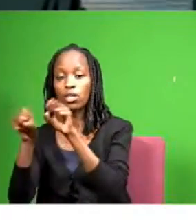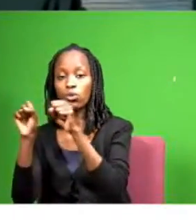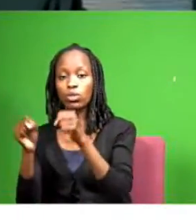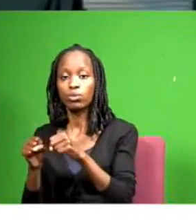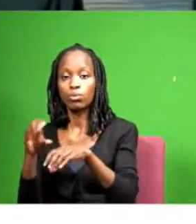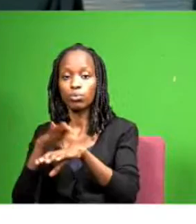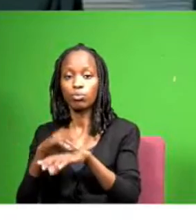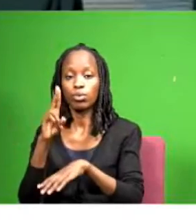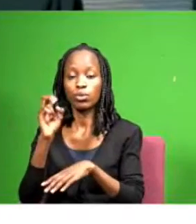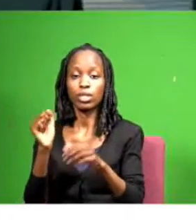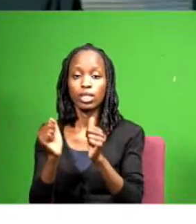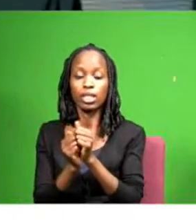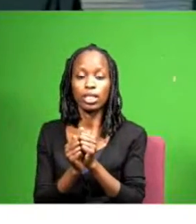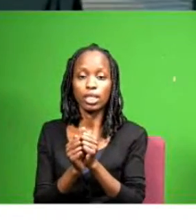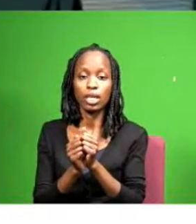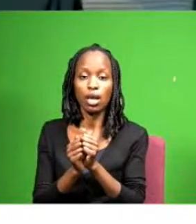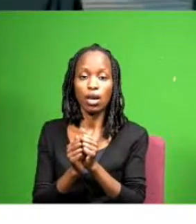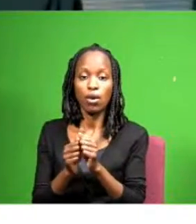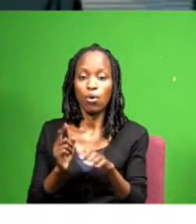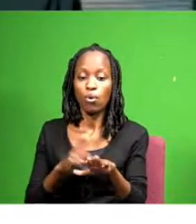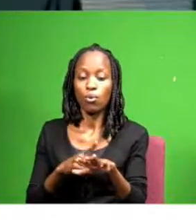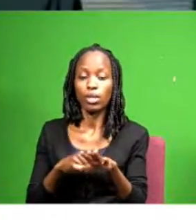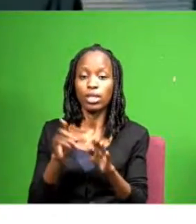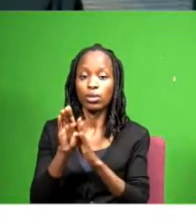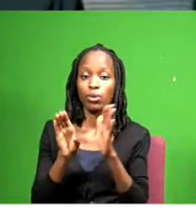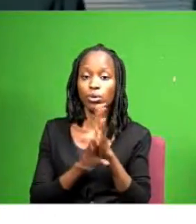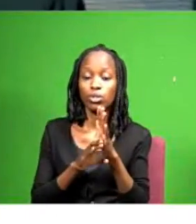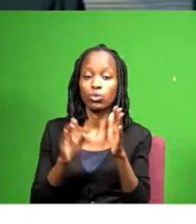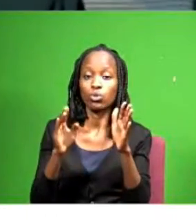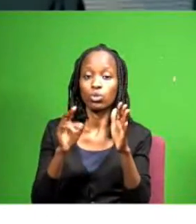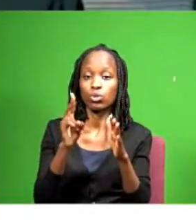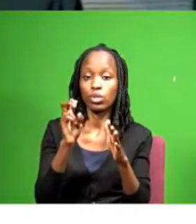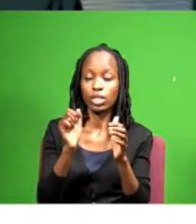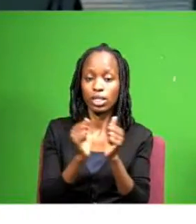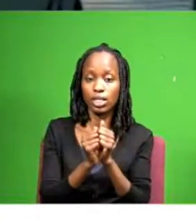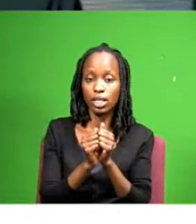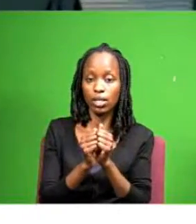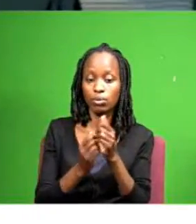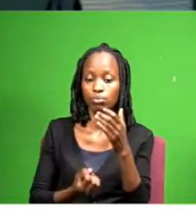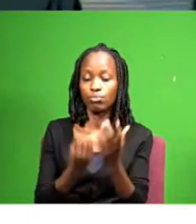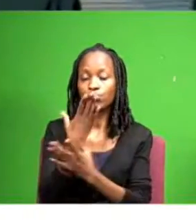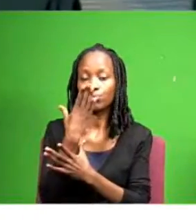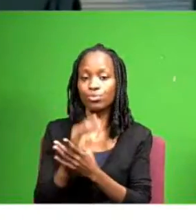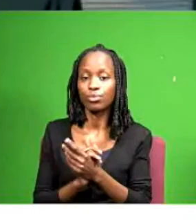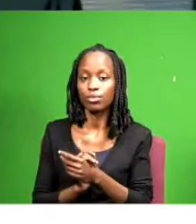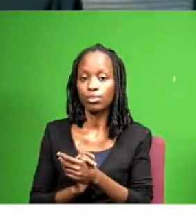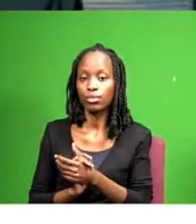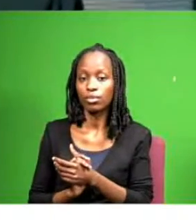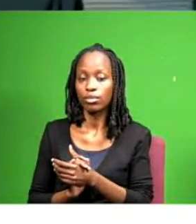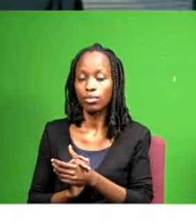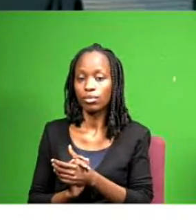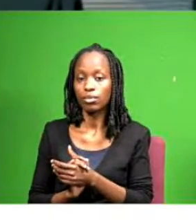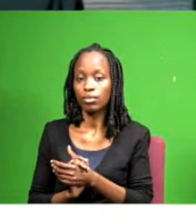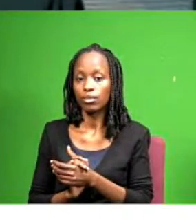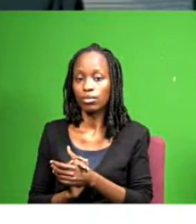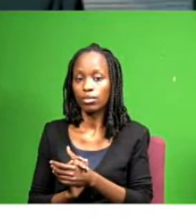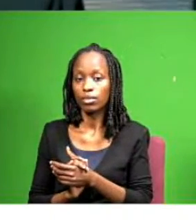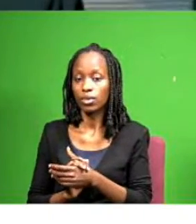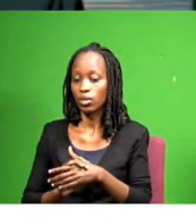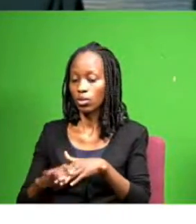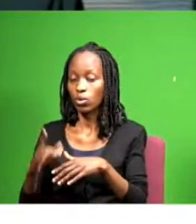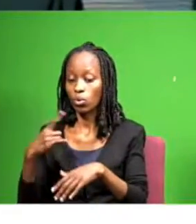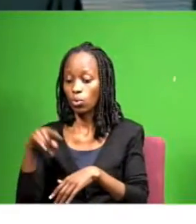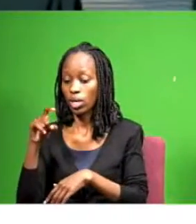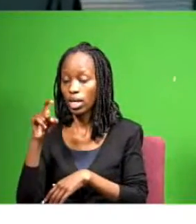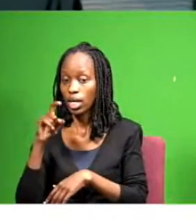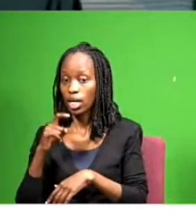at 2010 when the COK 2010 was promulgated. Good prudence would demand